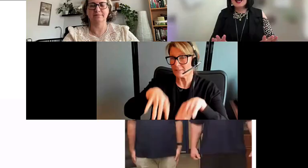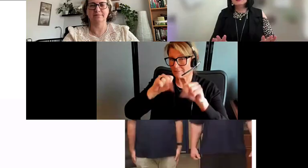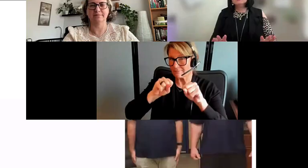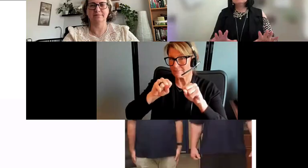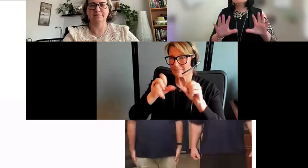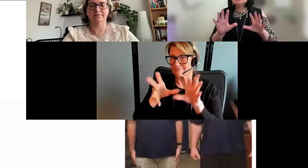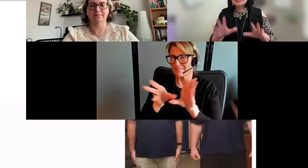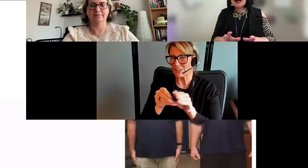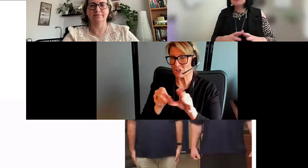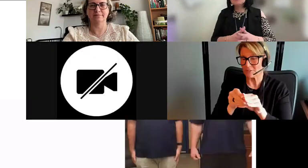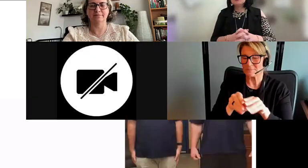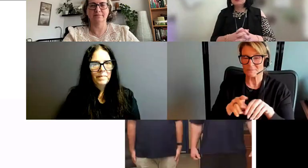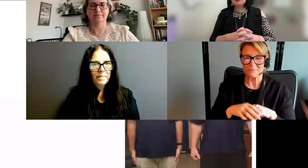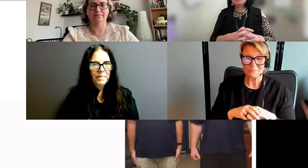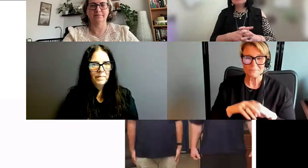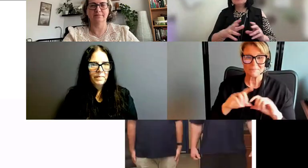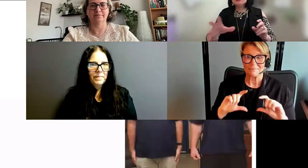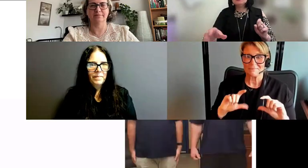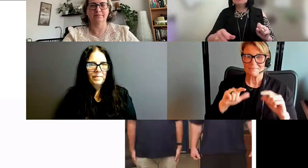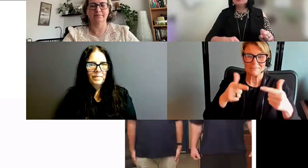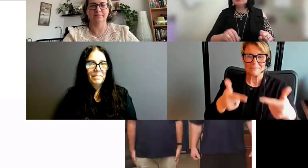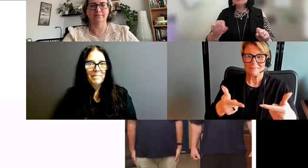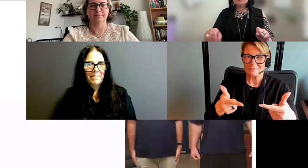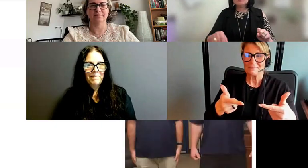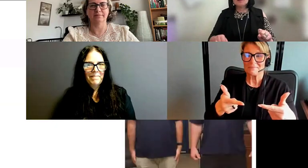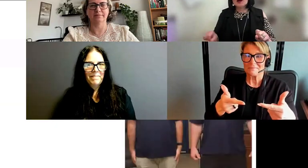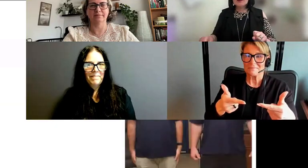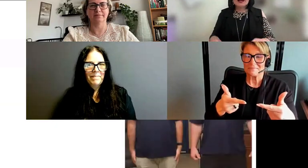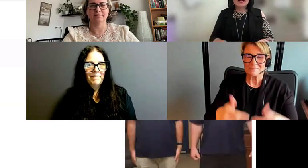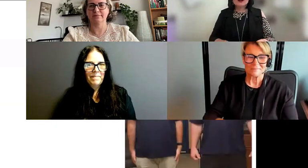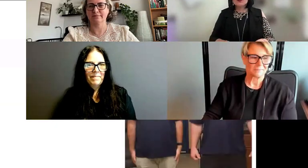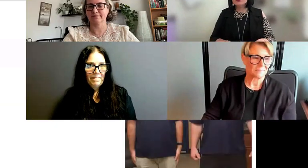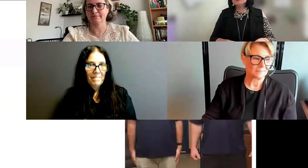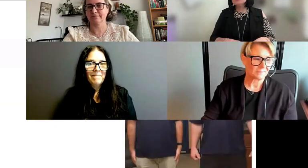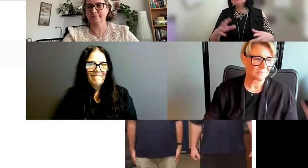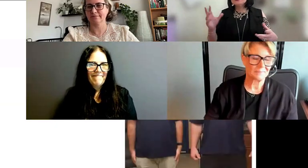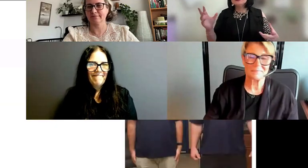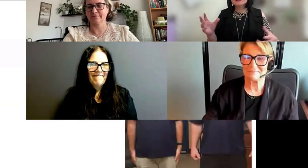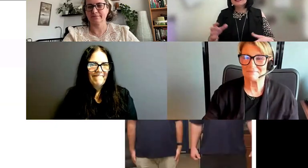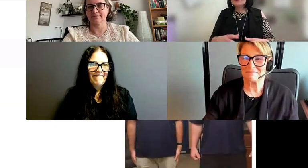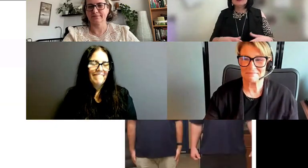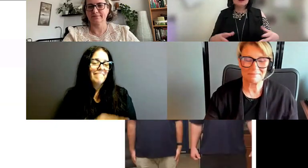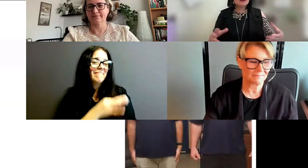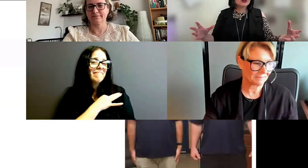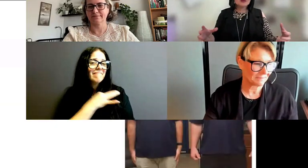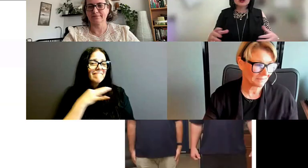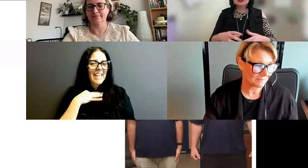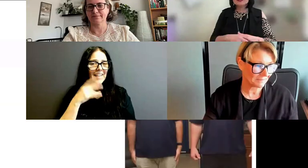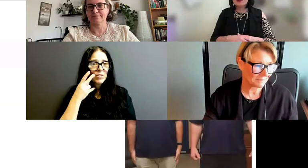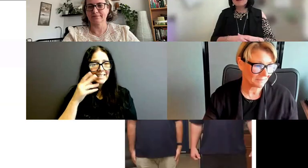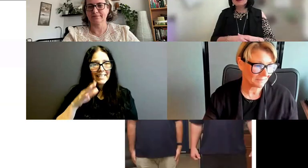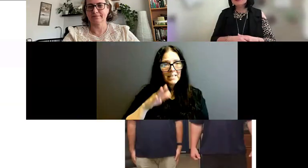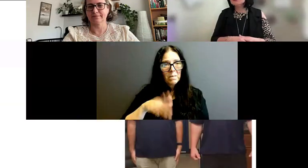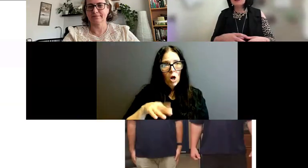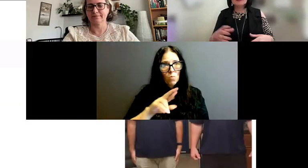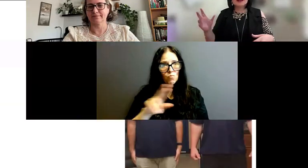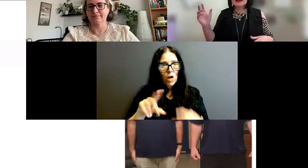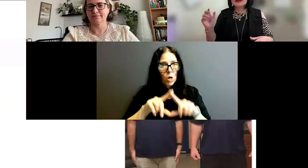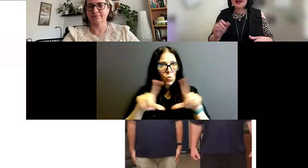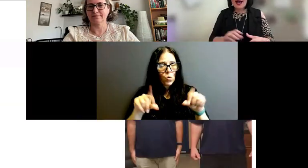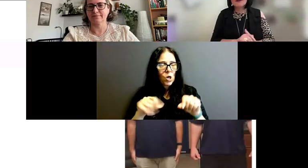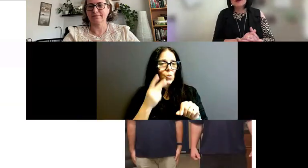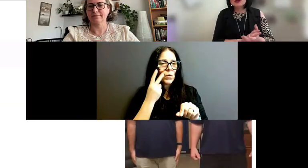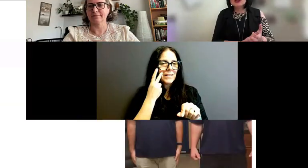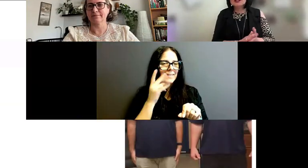And again, staff. At the beginning of the year, you see on the bottom right-hand corner, we did an activity. We bought 2 bushels of apples.